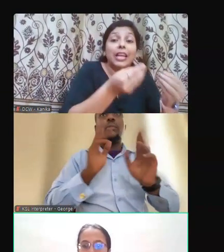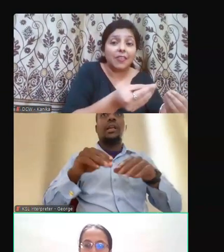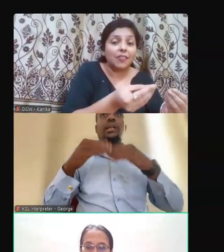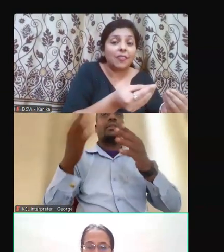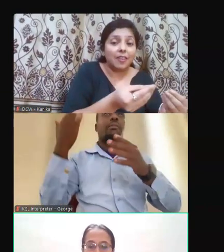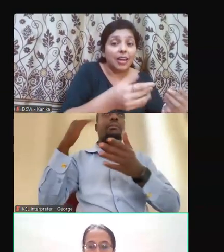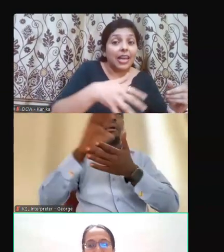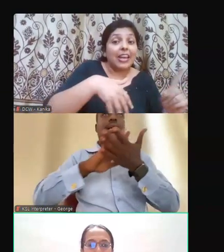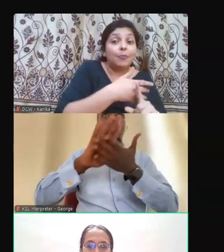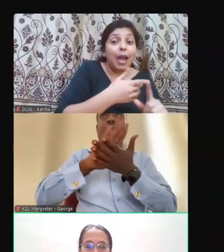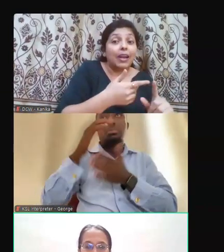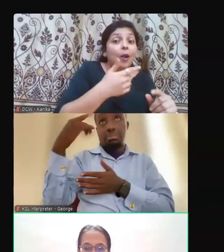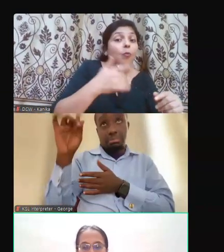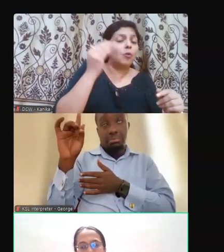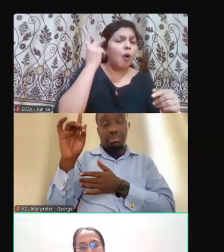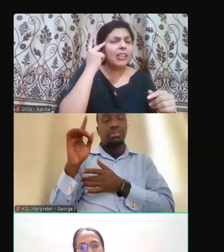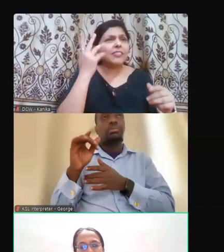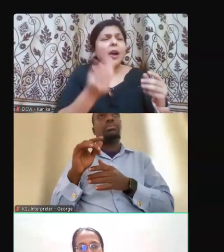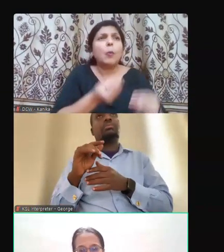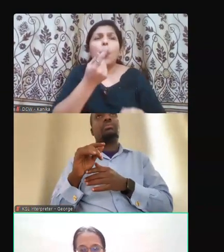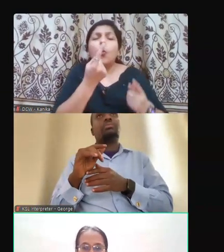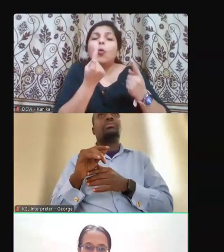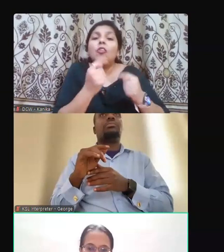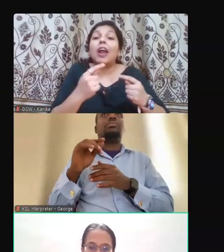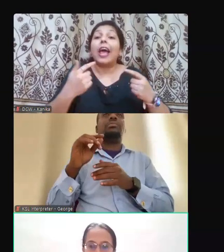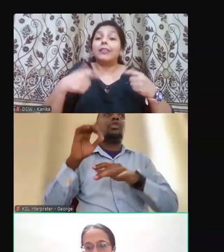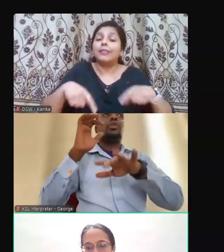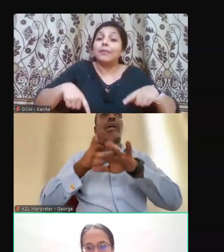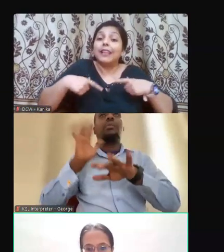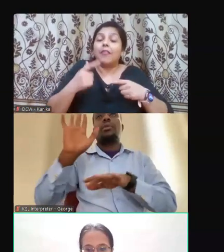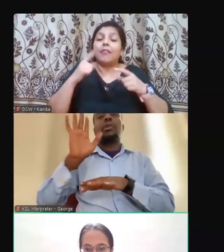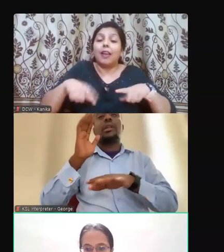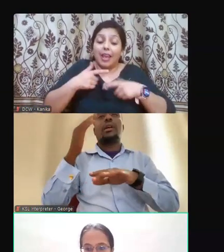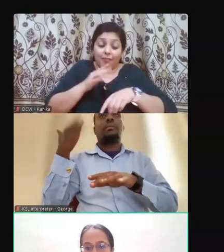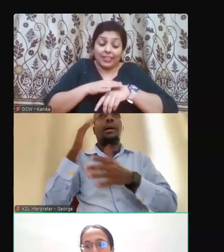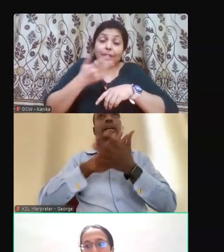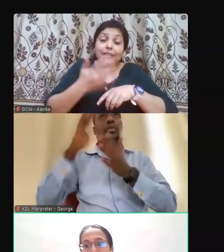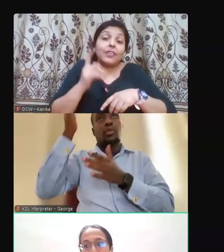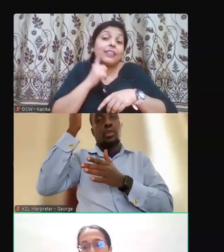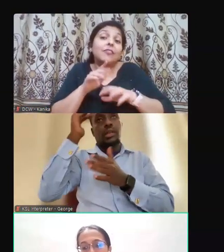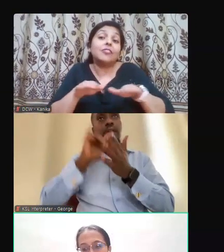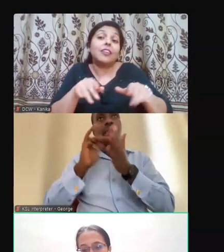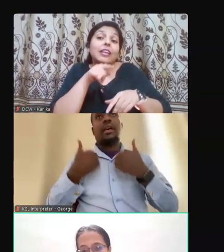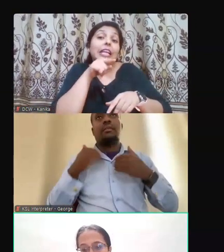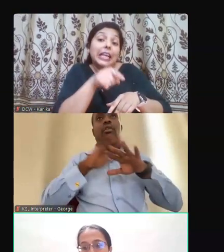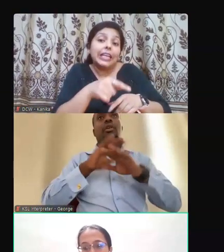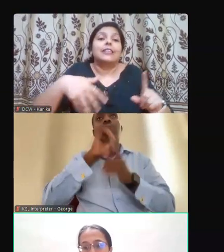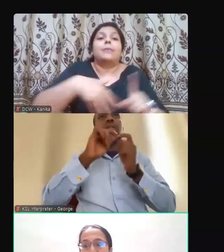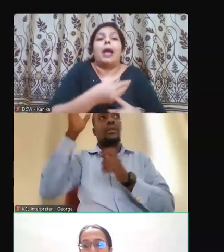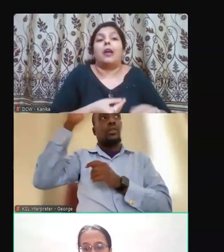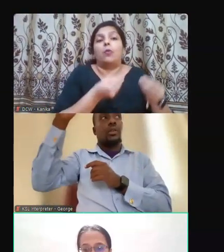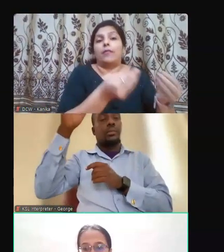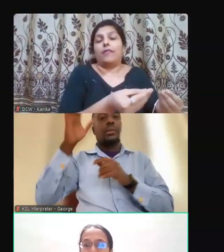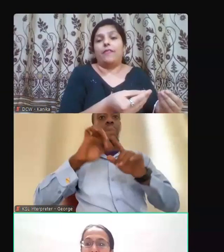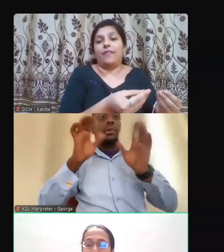right? You tap on their background knowledge that they have about a certain concept. With deaf children,